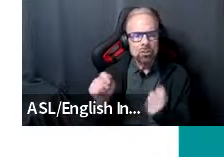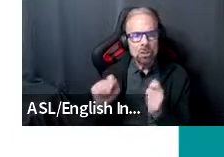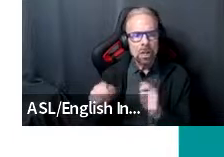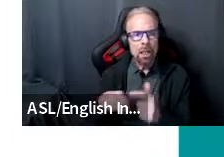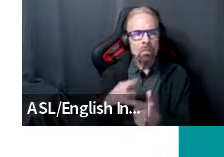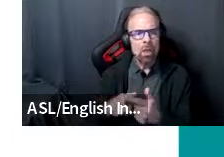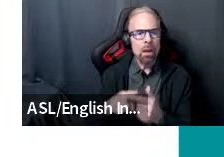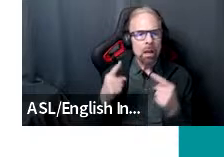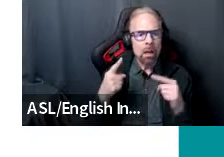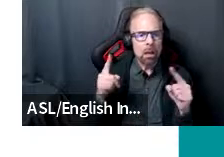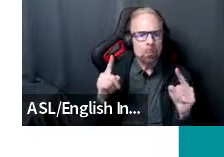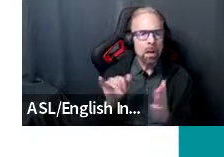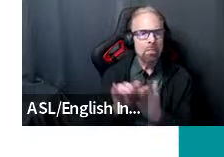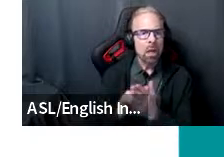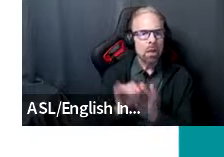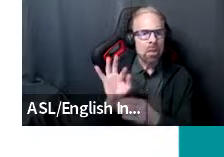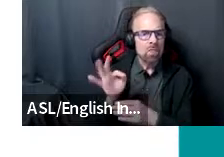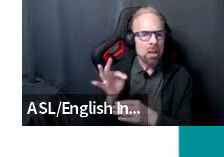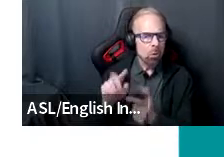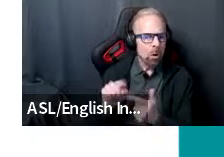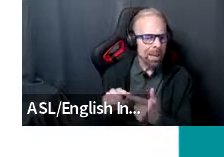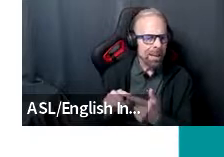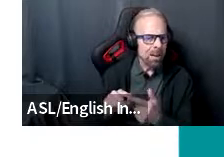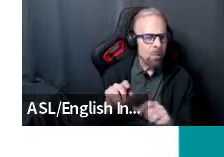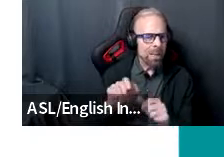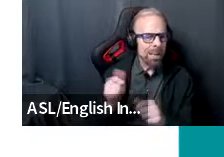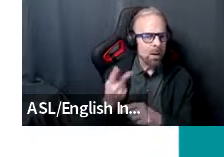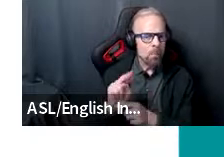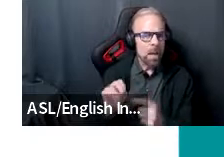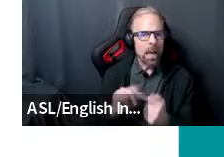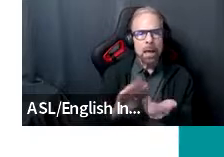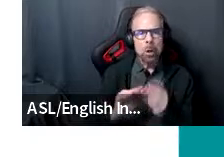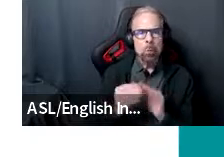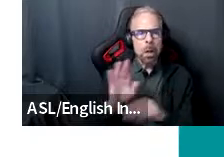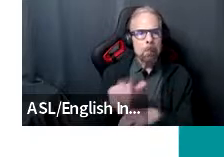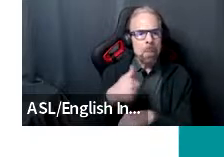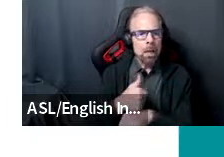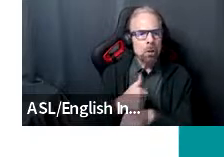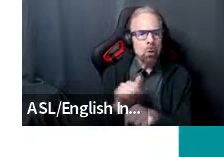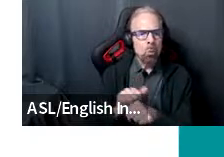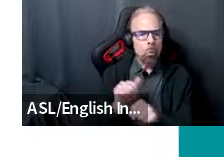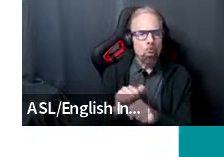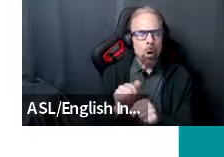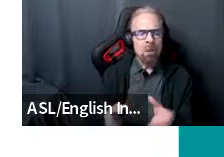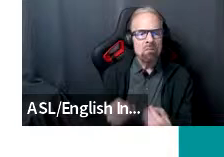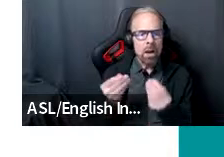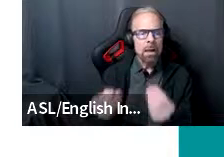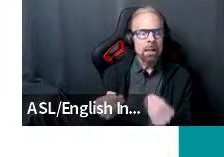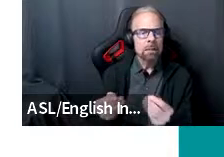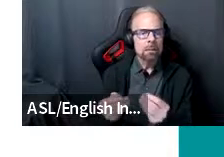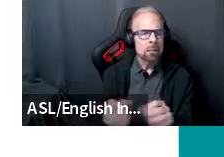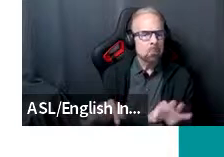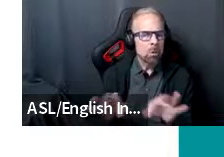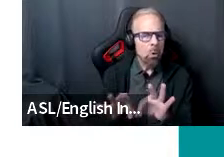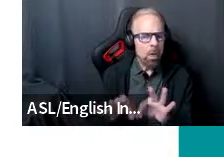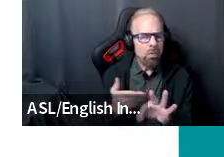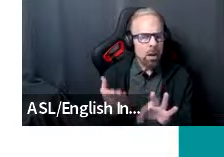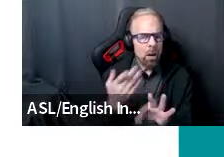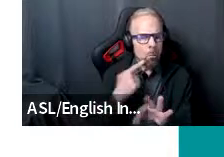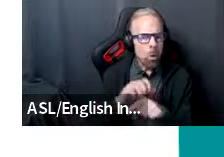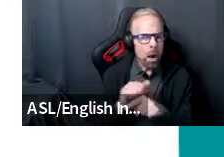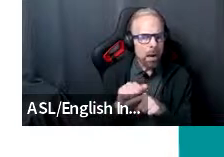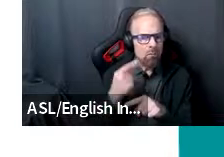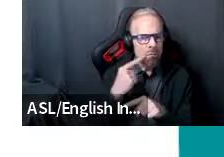to federal administrations. Community-based work like this provides essential direction for the future, and I appreciate everybody's